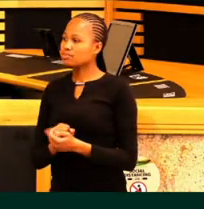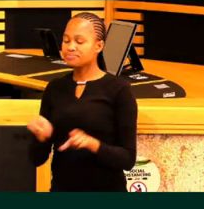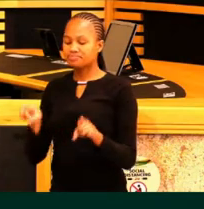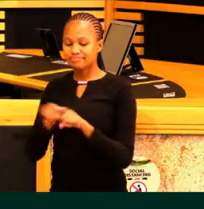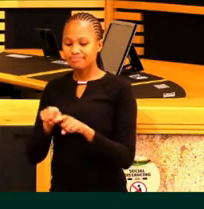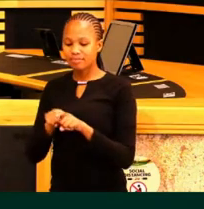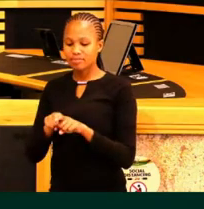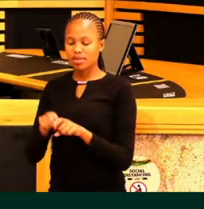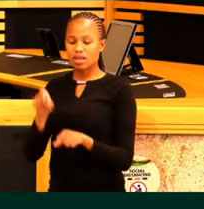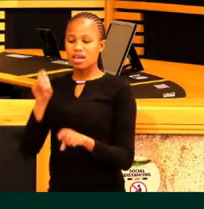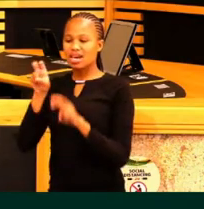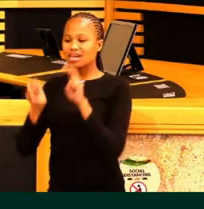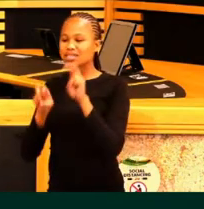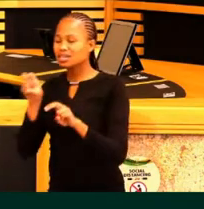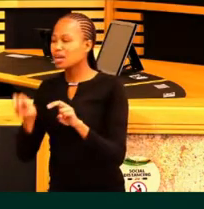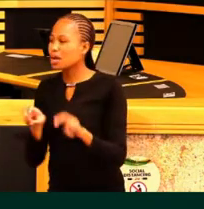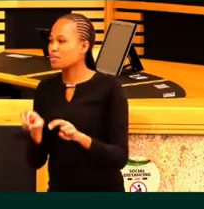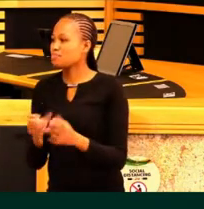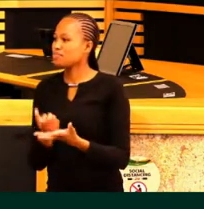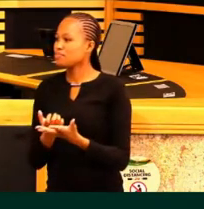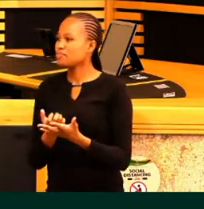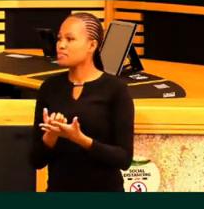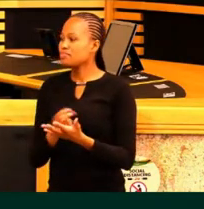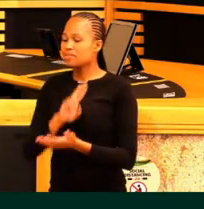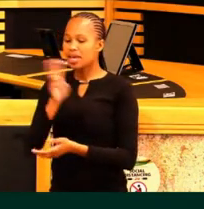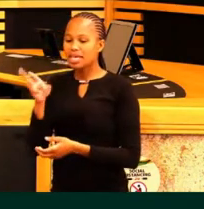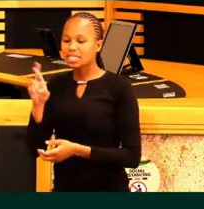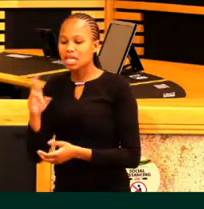crime srhr issues